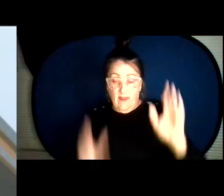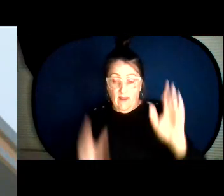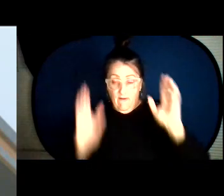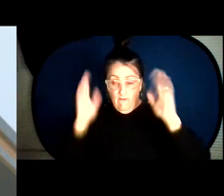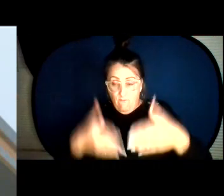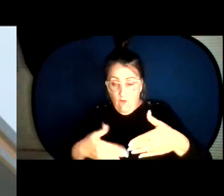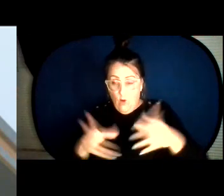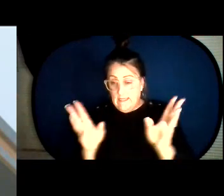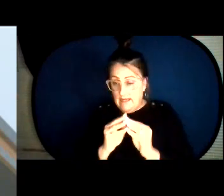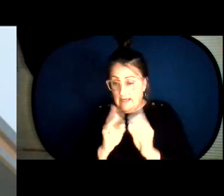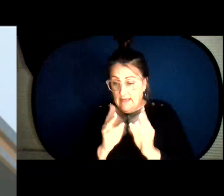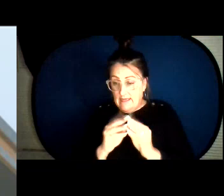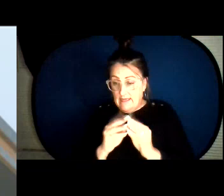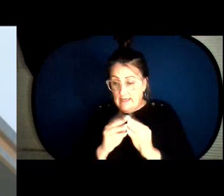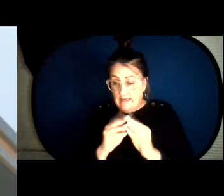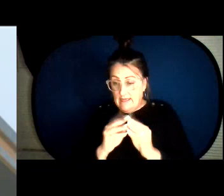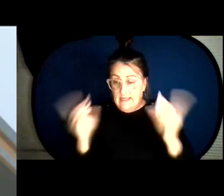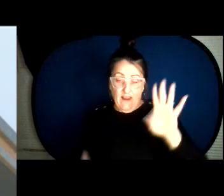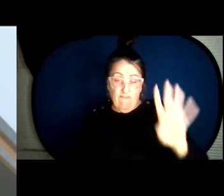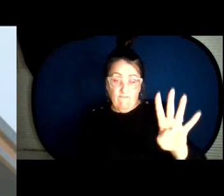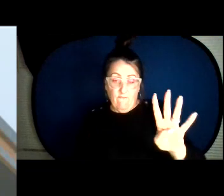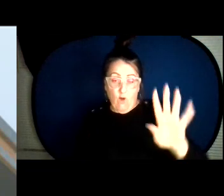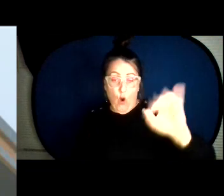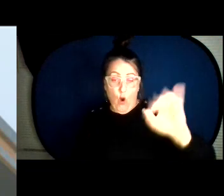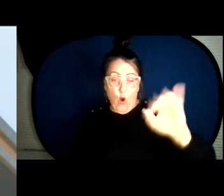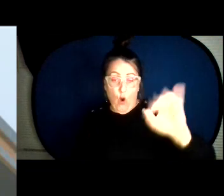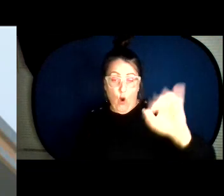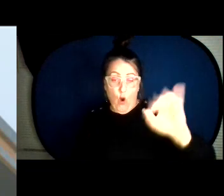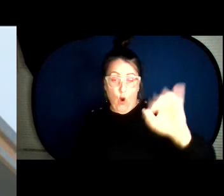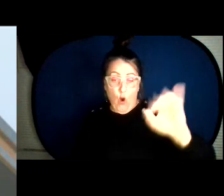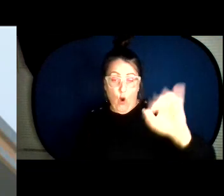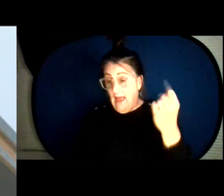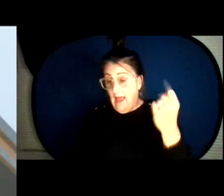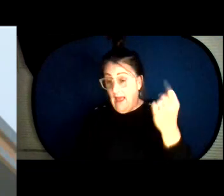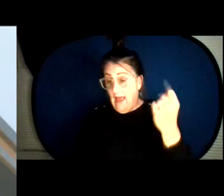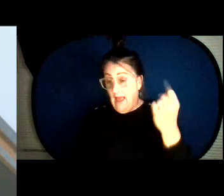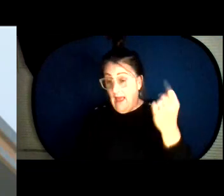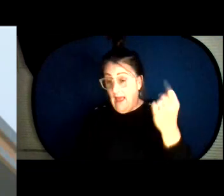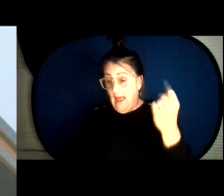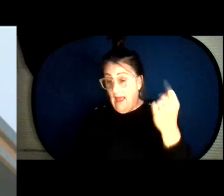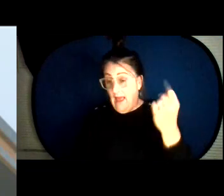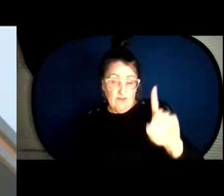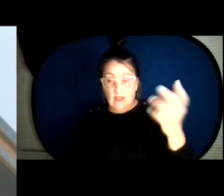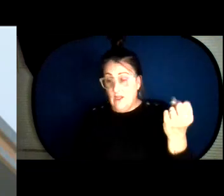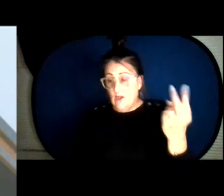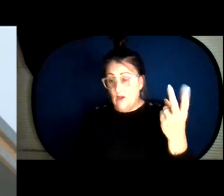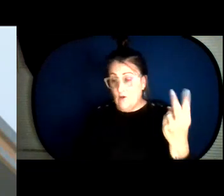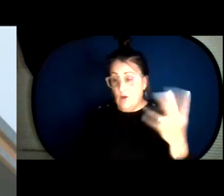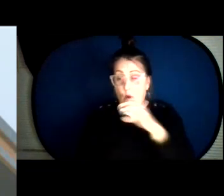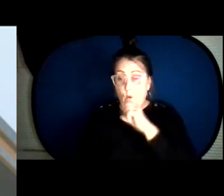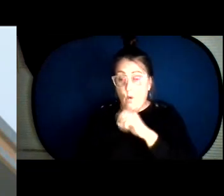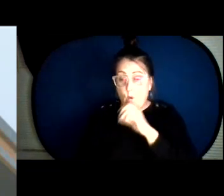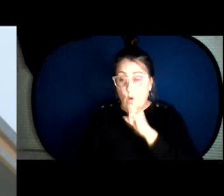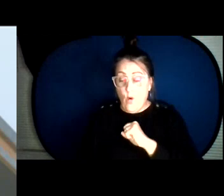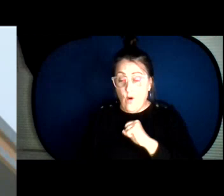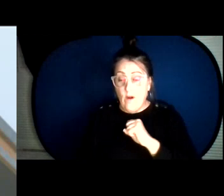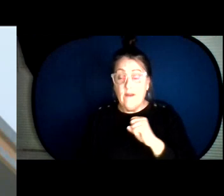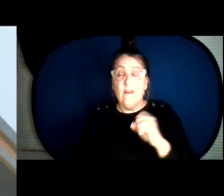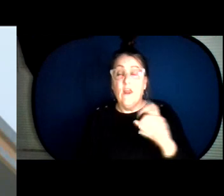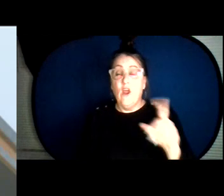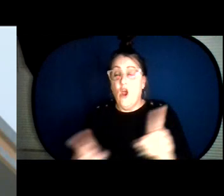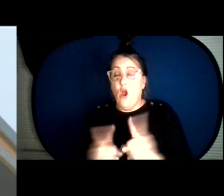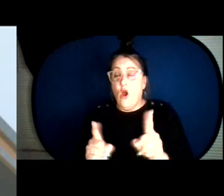4, Oakland, District 11, San Diego, District 12, Orange County, and the North Region. Districts 1, 2, and